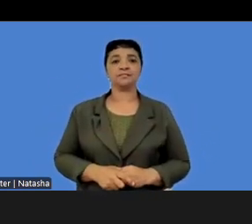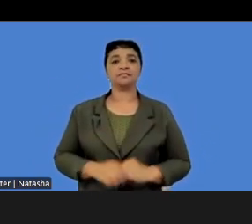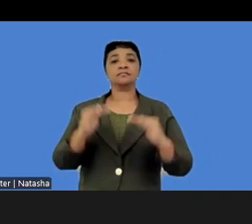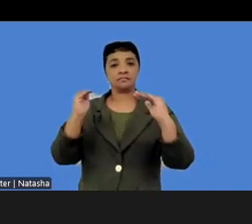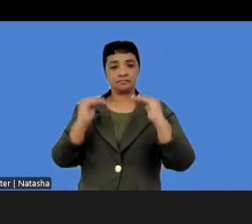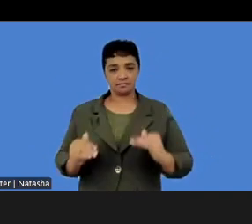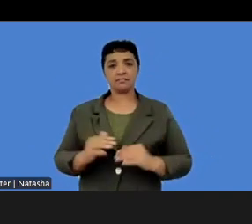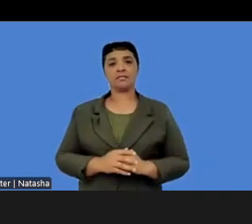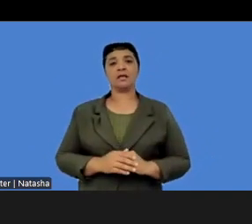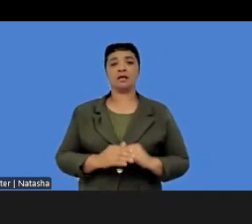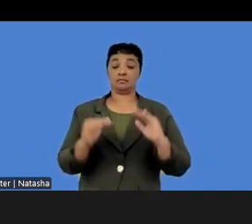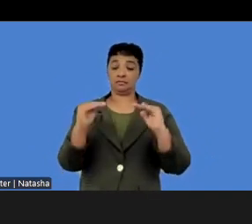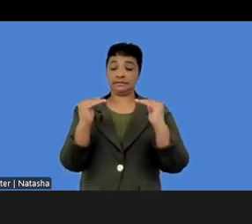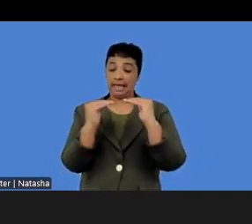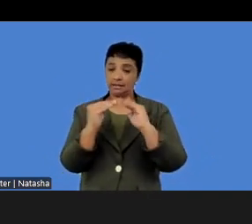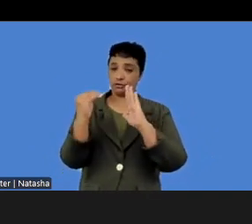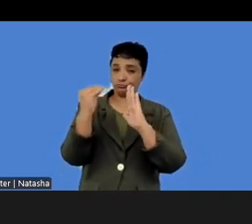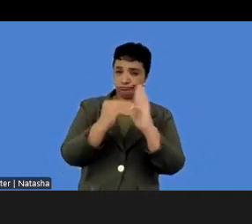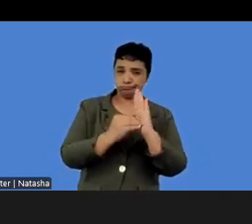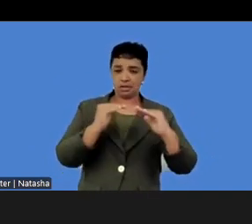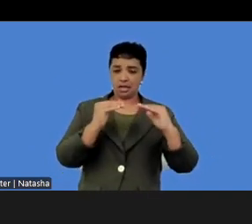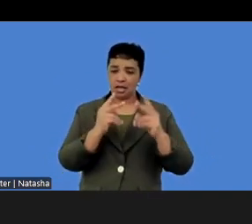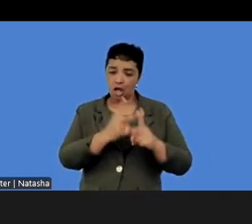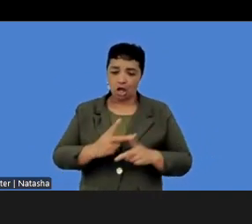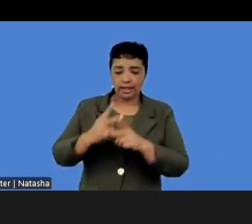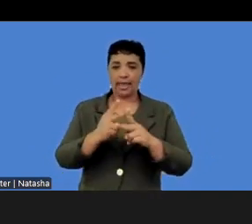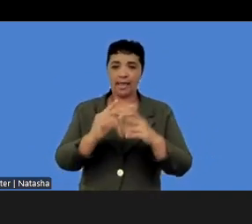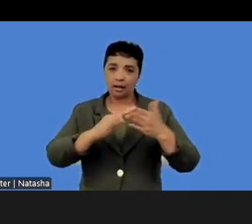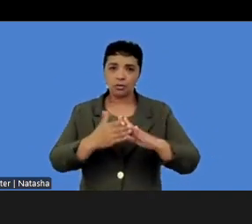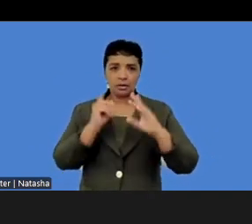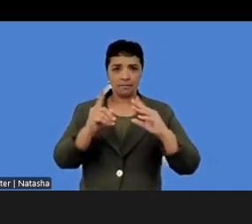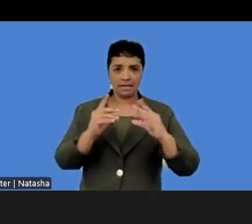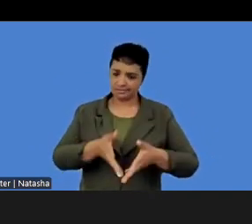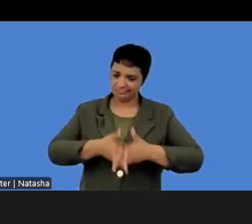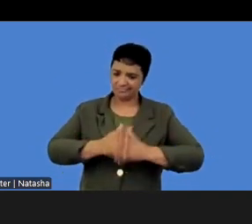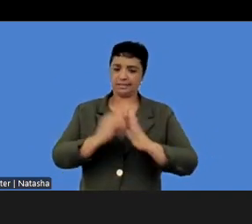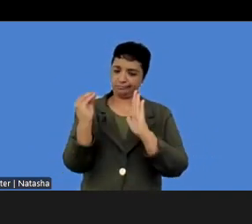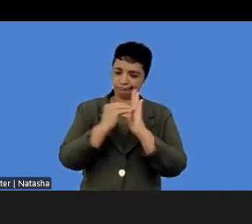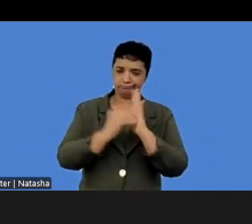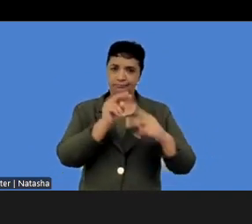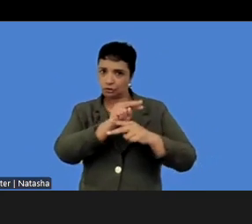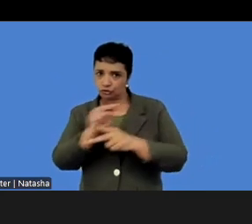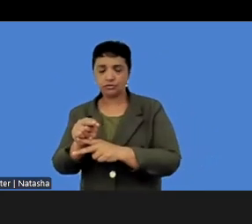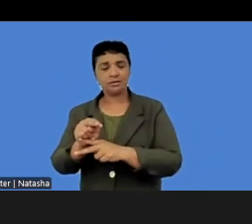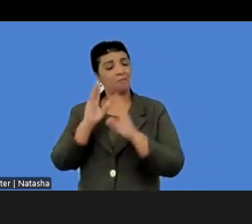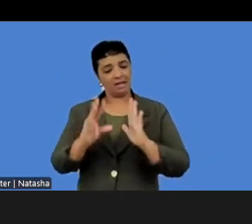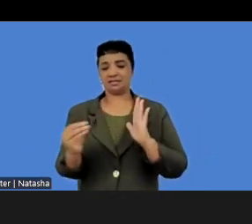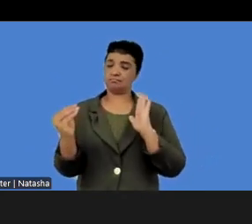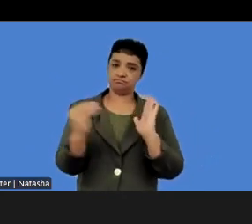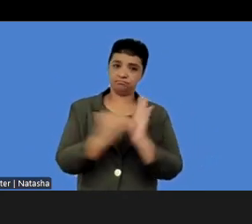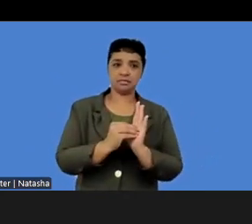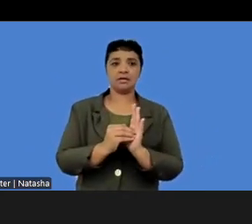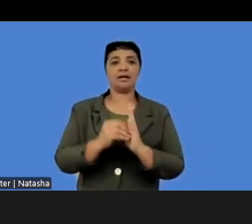and standards for community care. Norms and standards for community care must be established, and proper and regular